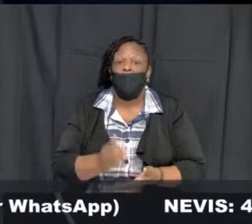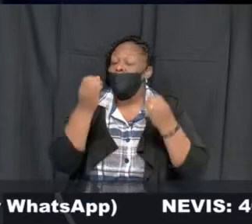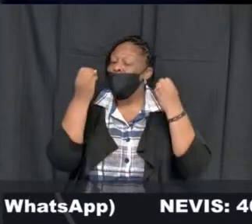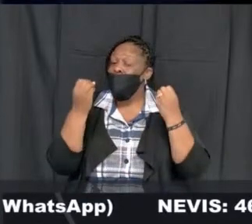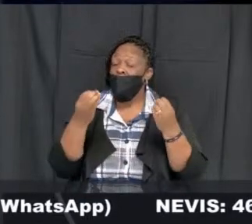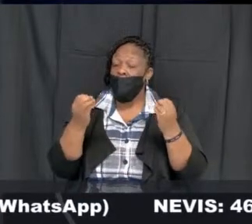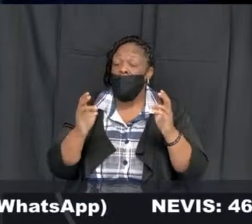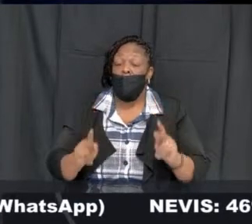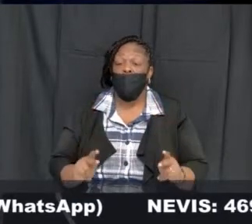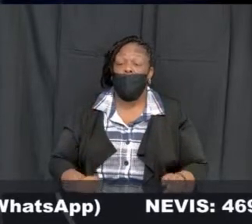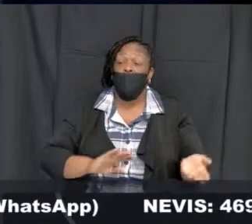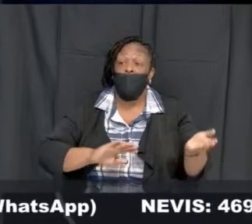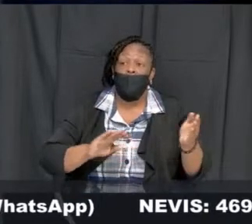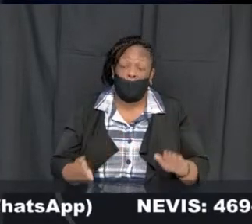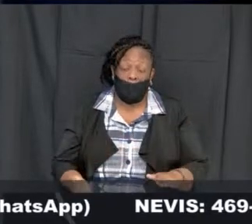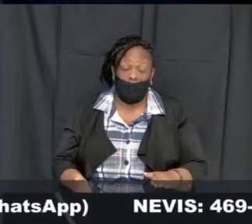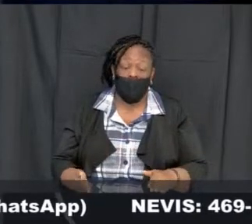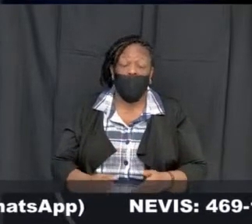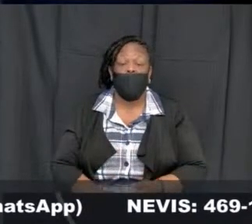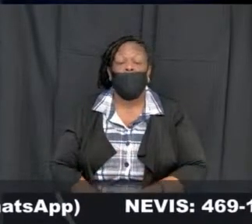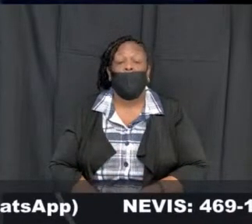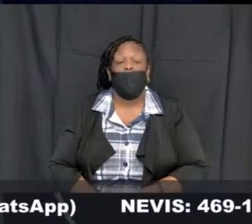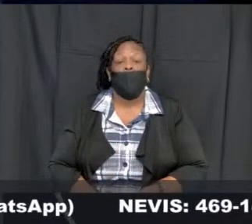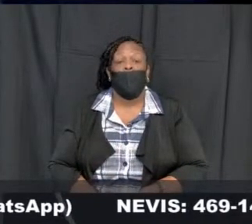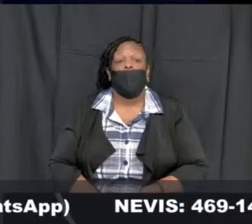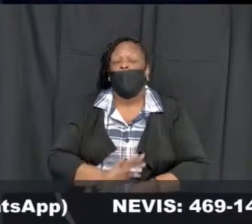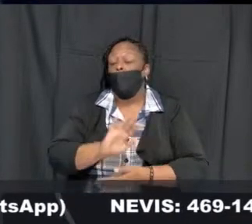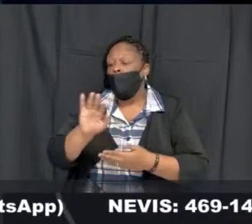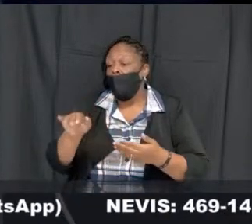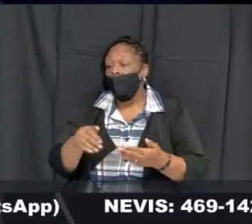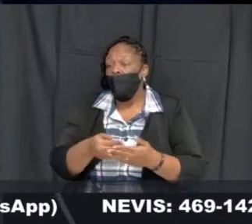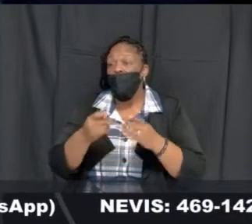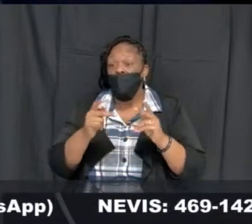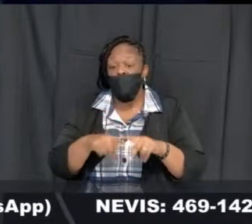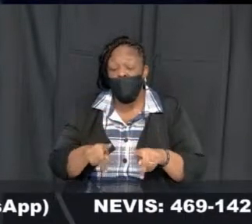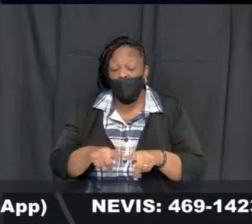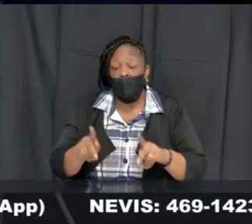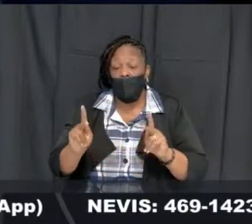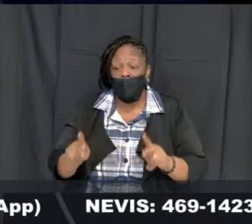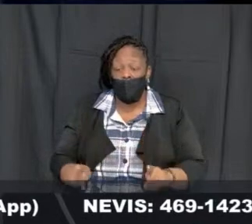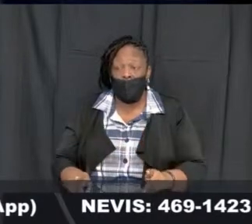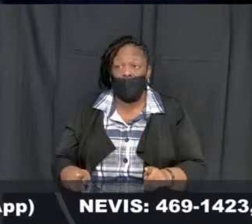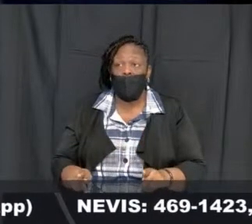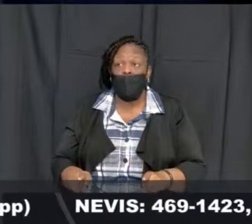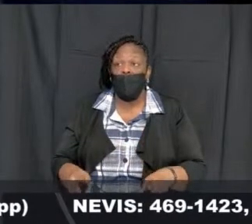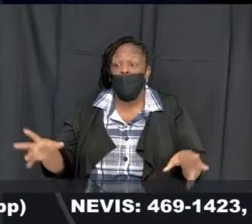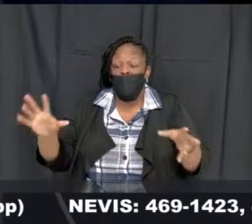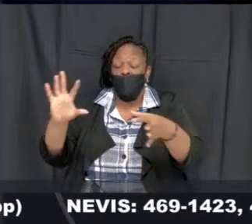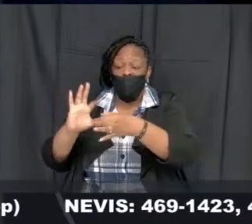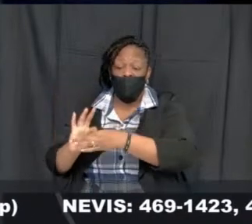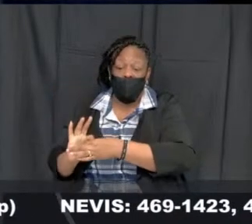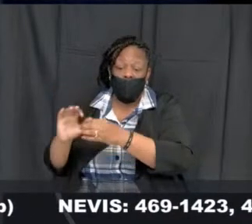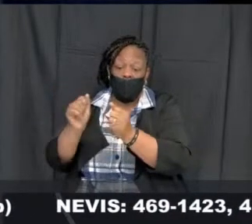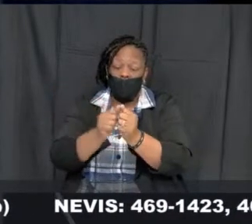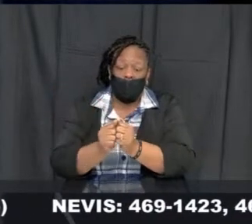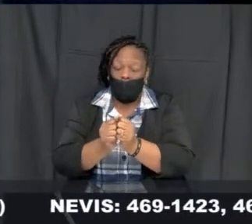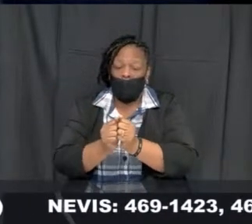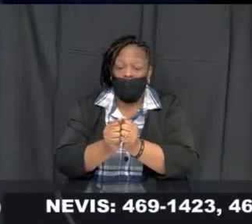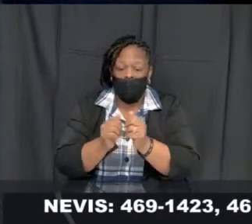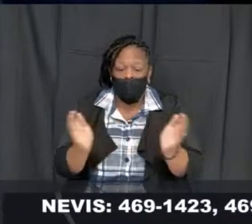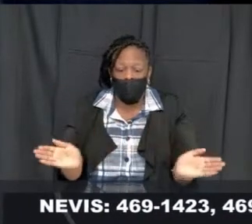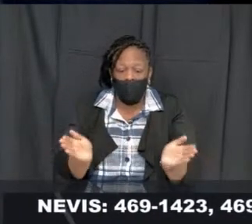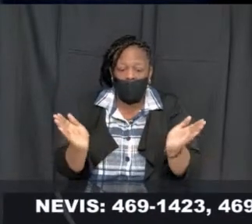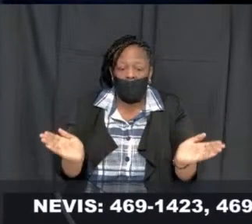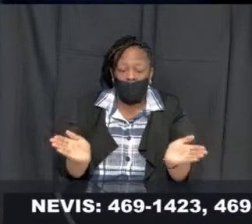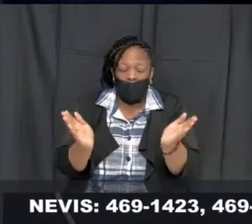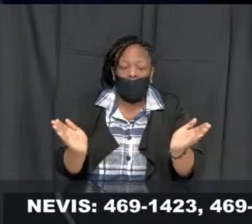Permanent Council of the OAS of the American states on February 17th, all independent countries joined in promoting the